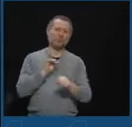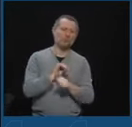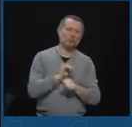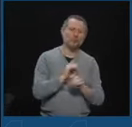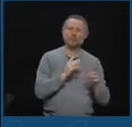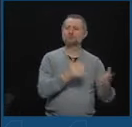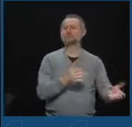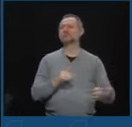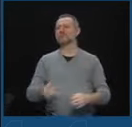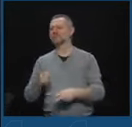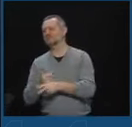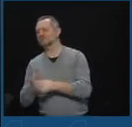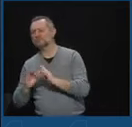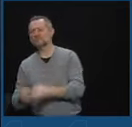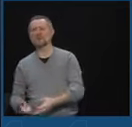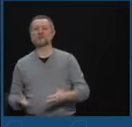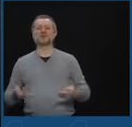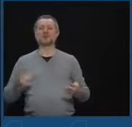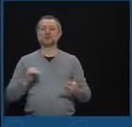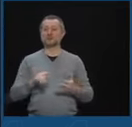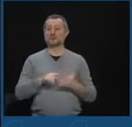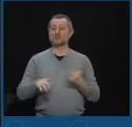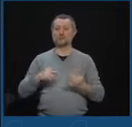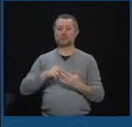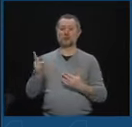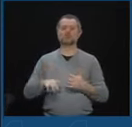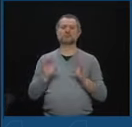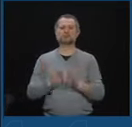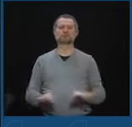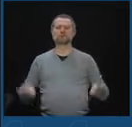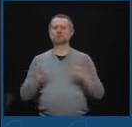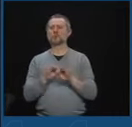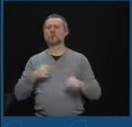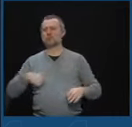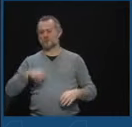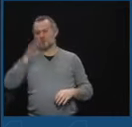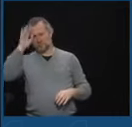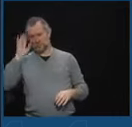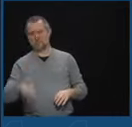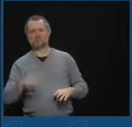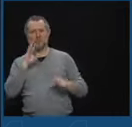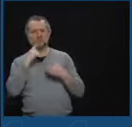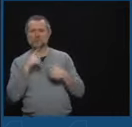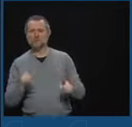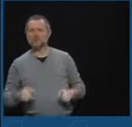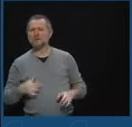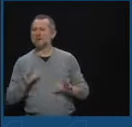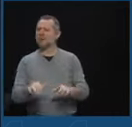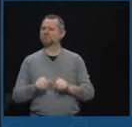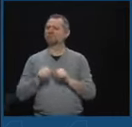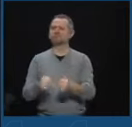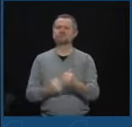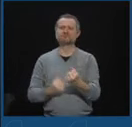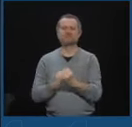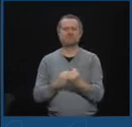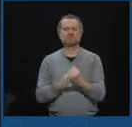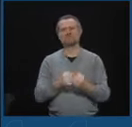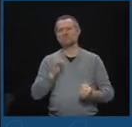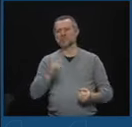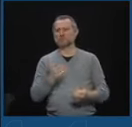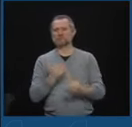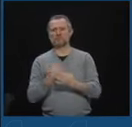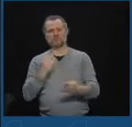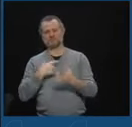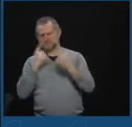So this is an important program because I know that it works. I want to continue investing in what we know has a track record, a proven track record